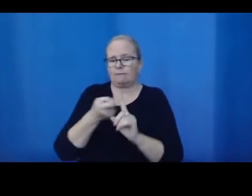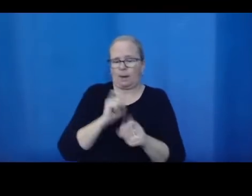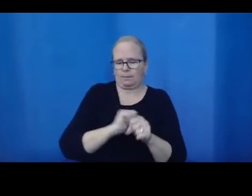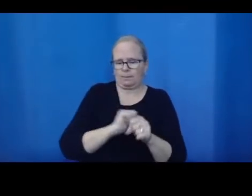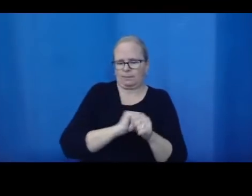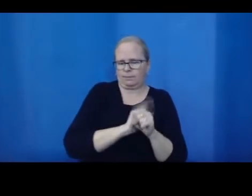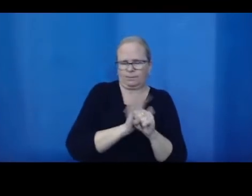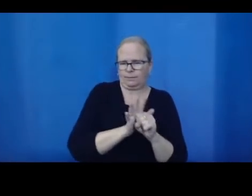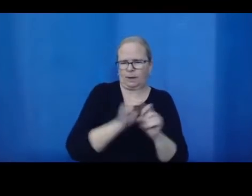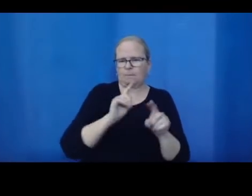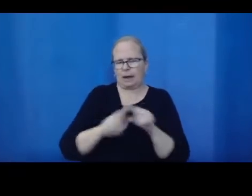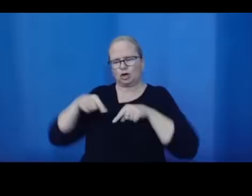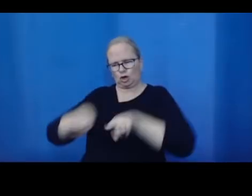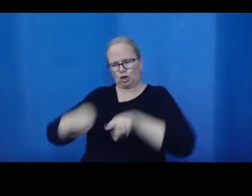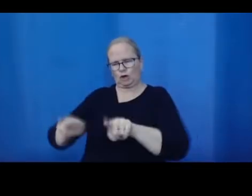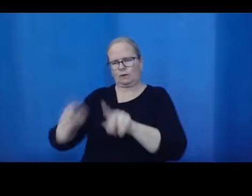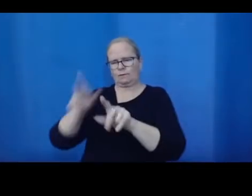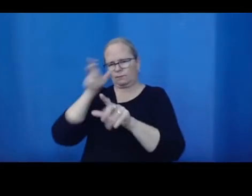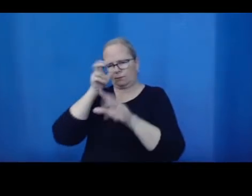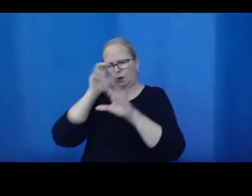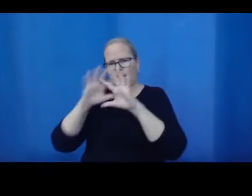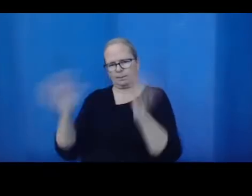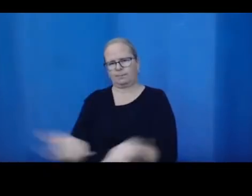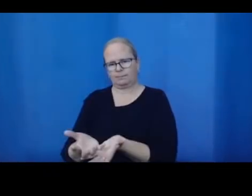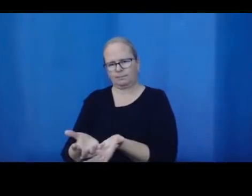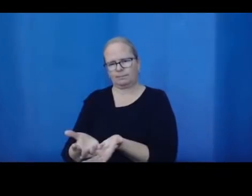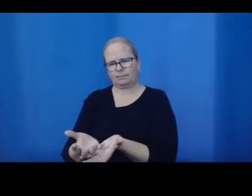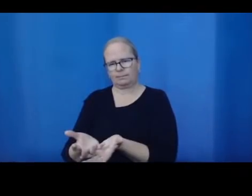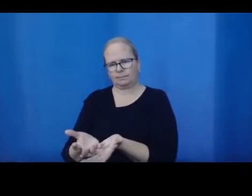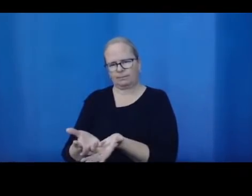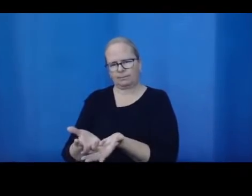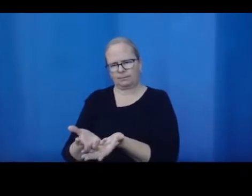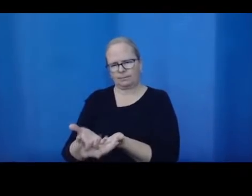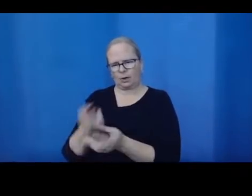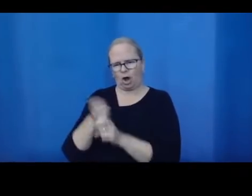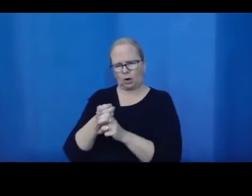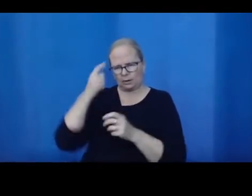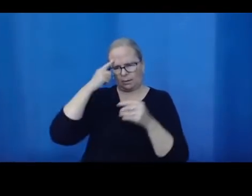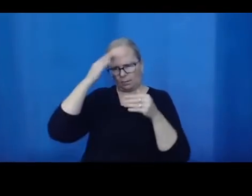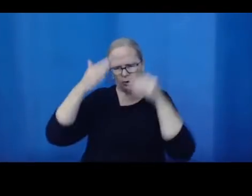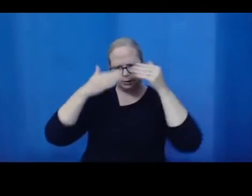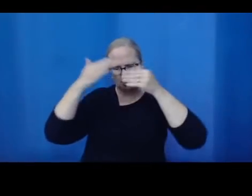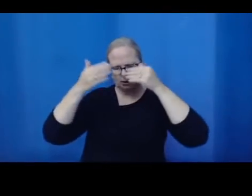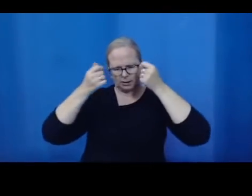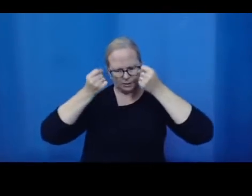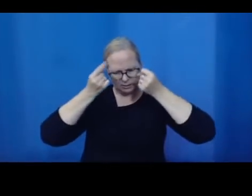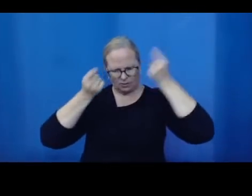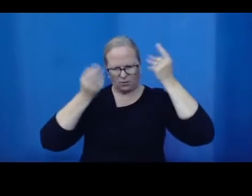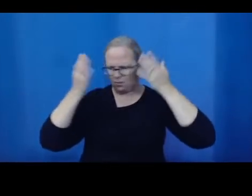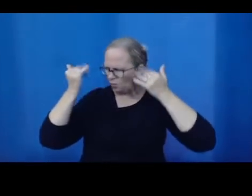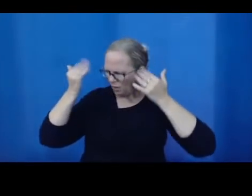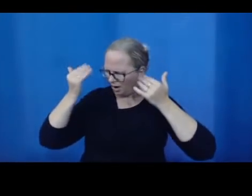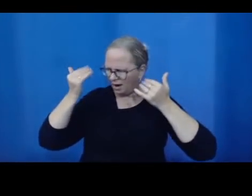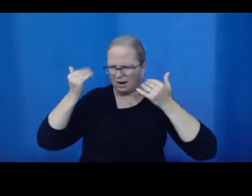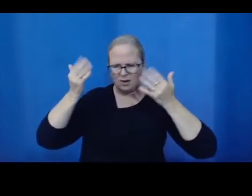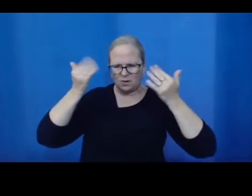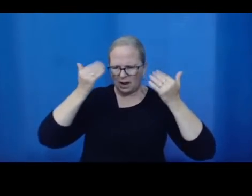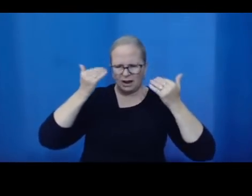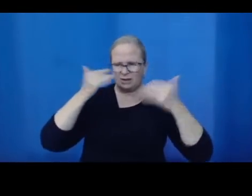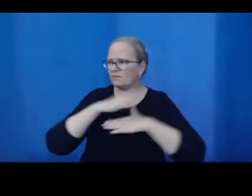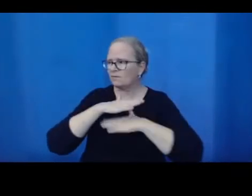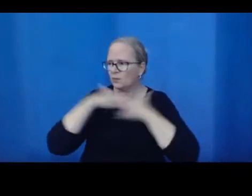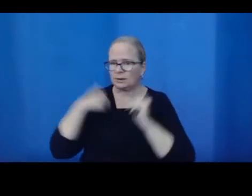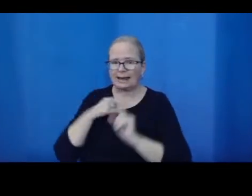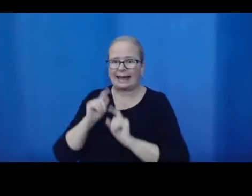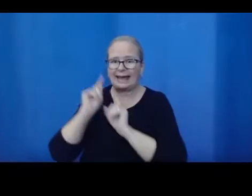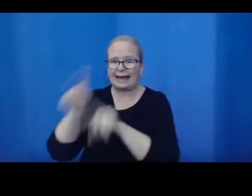ways. You can't necessarily attend a funeral. You can't fly to visit your friends. You can't go